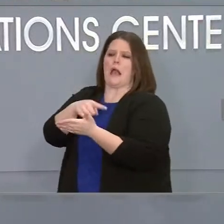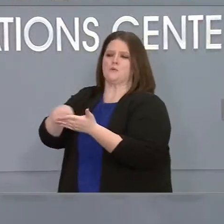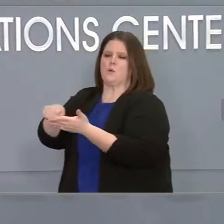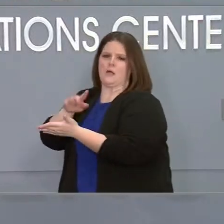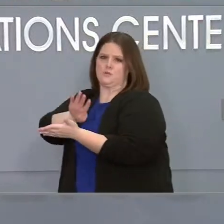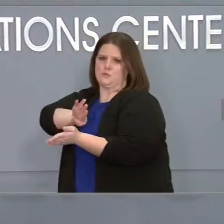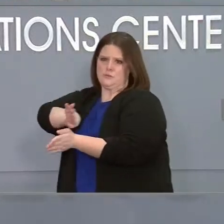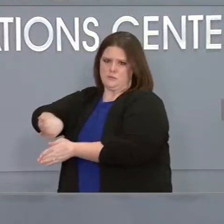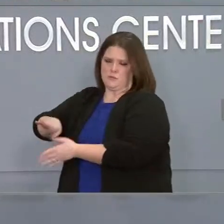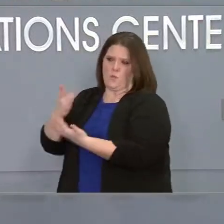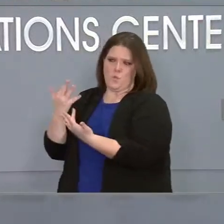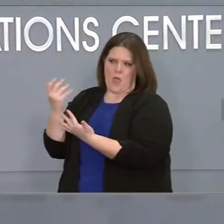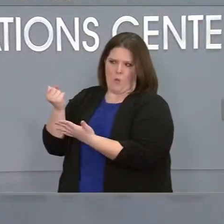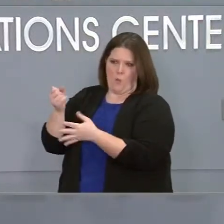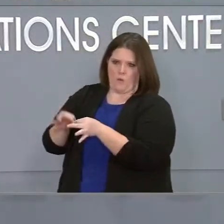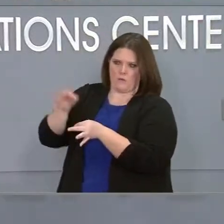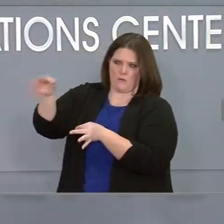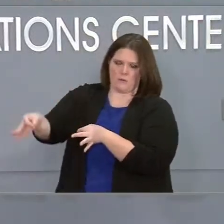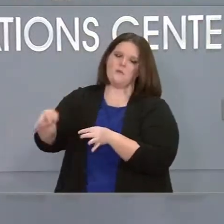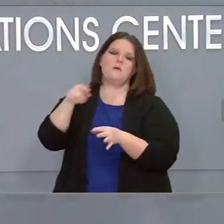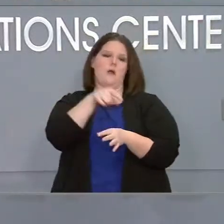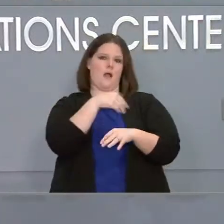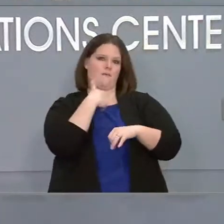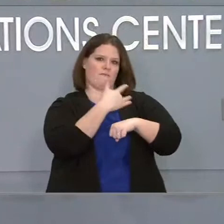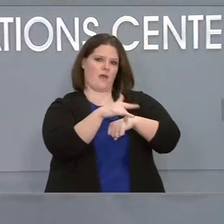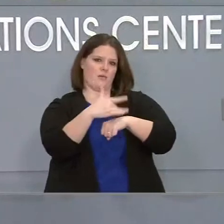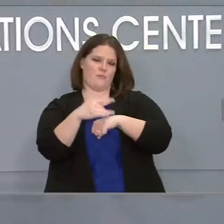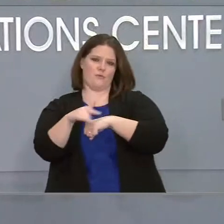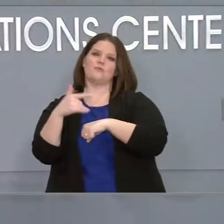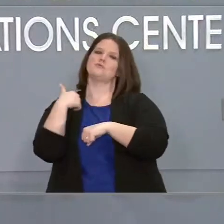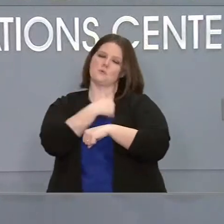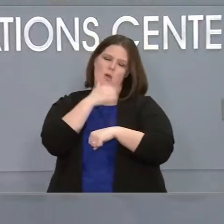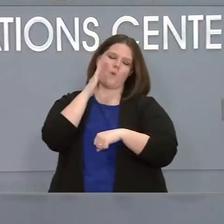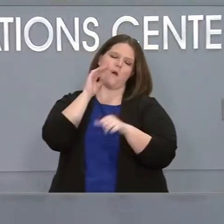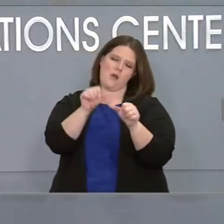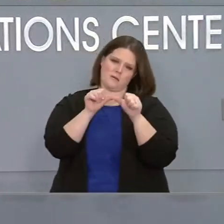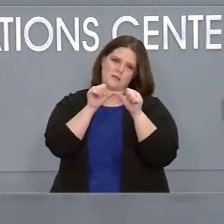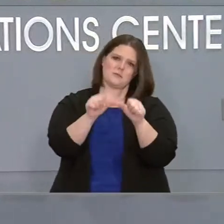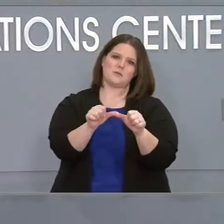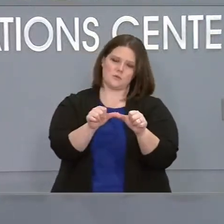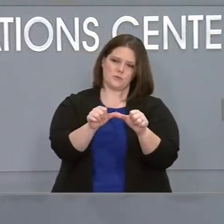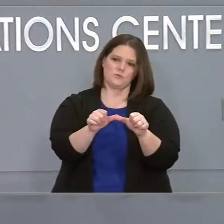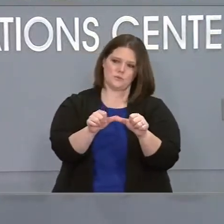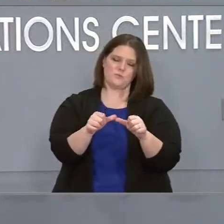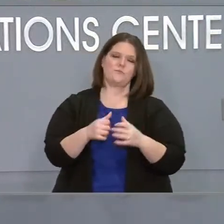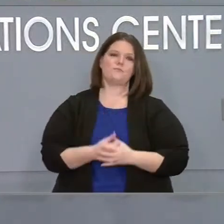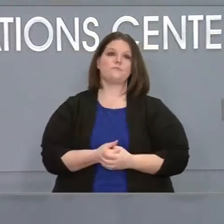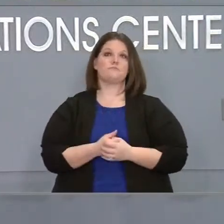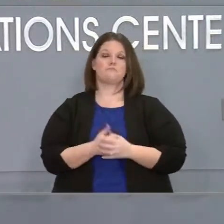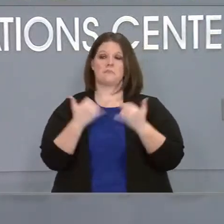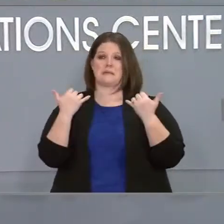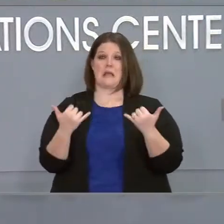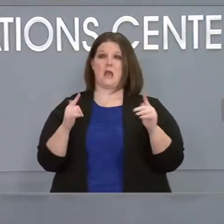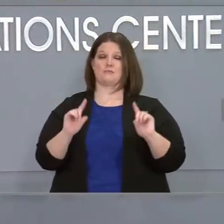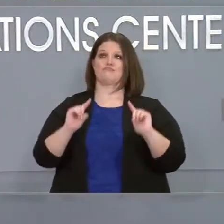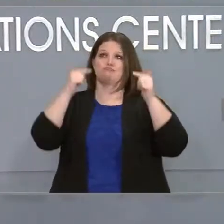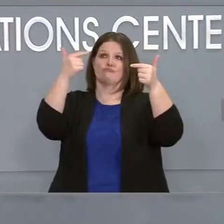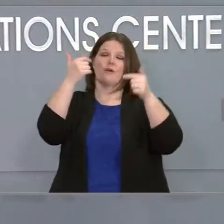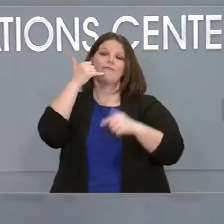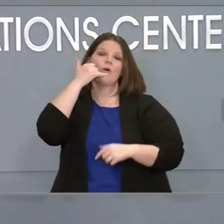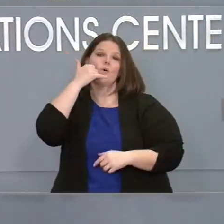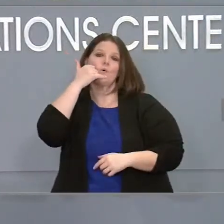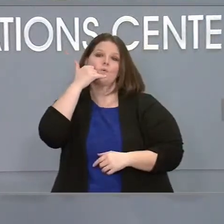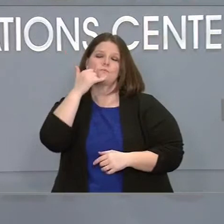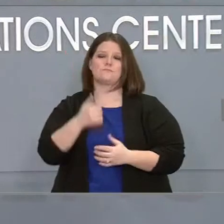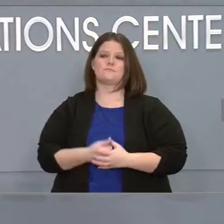space available. So that will continue to be important to us going into the future. Do we have some people on the phone? Okay, we'll take the first